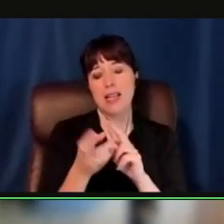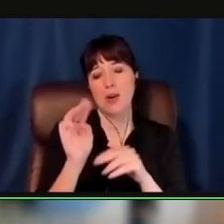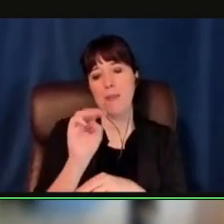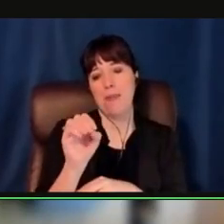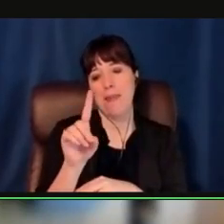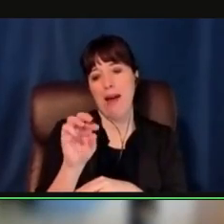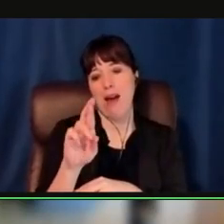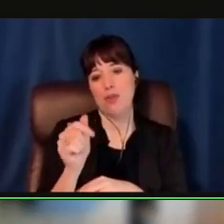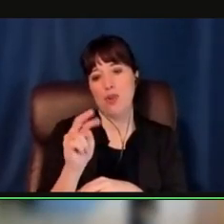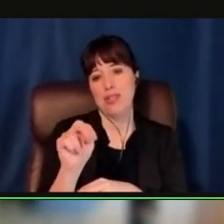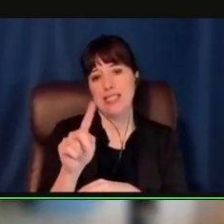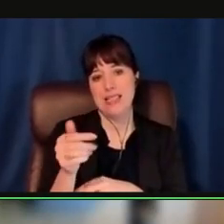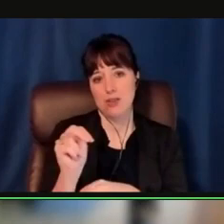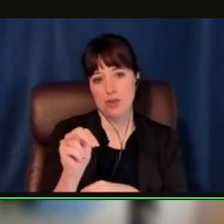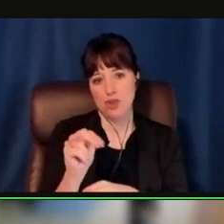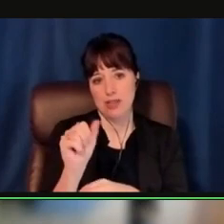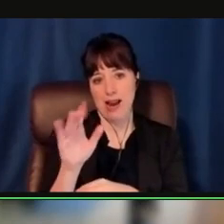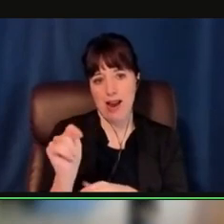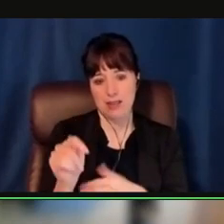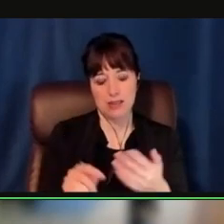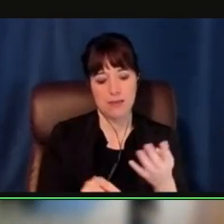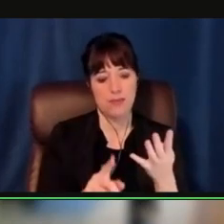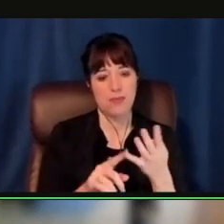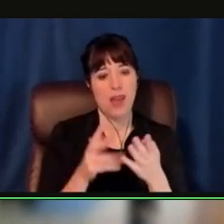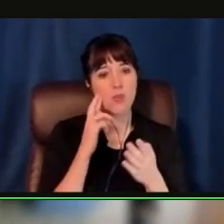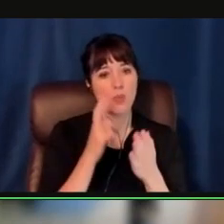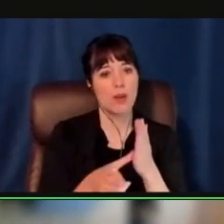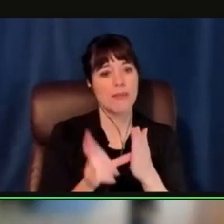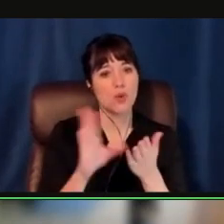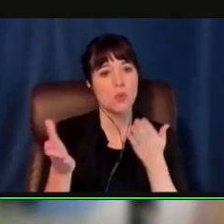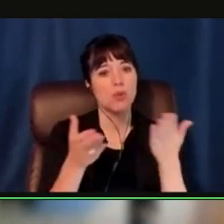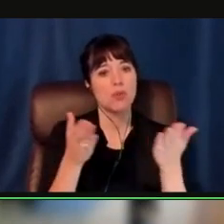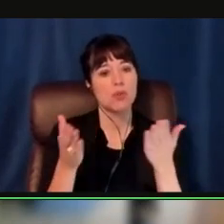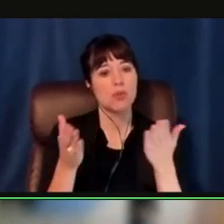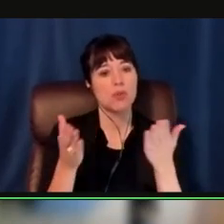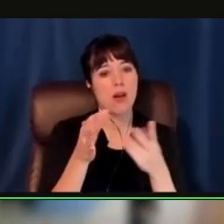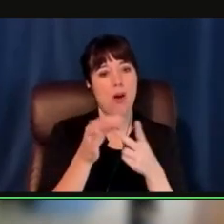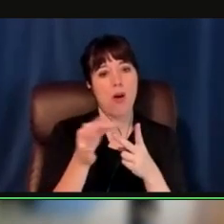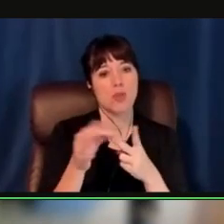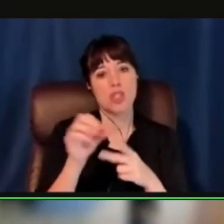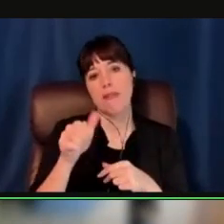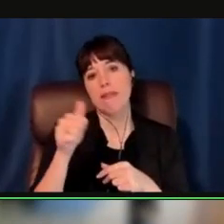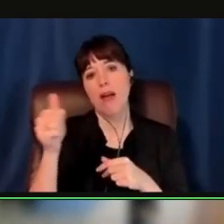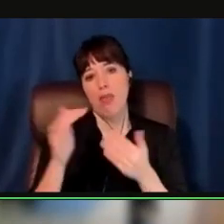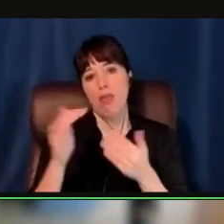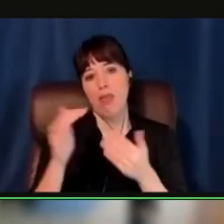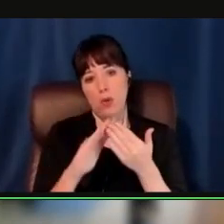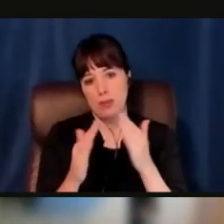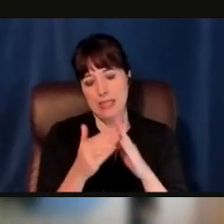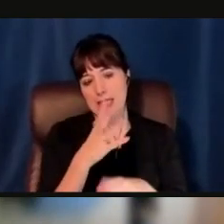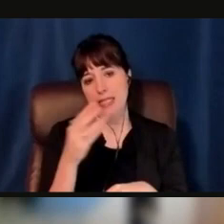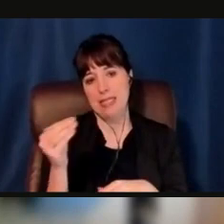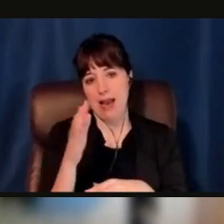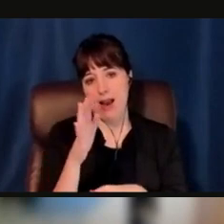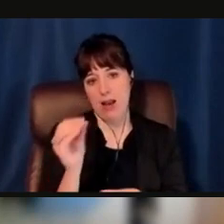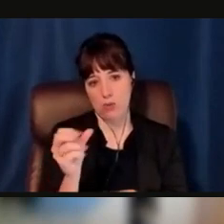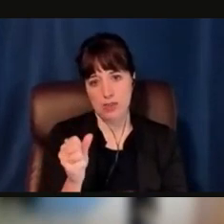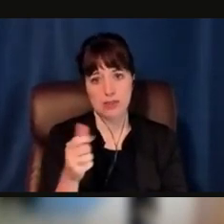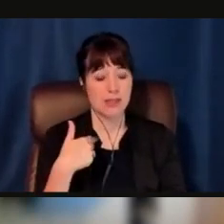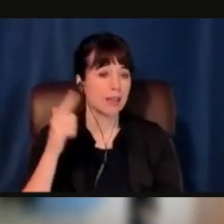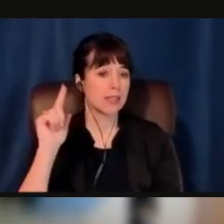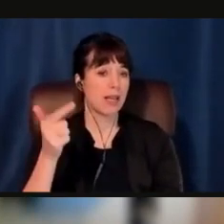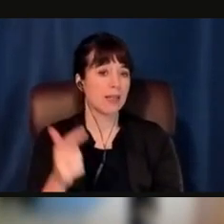Modernization Act, and review the service options of other cities and counties. Second.